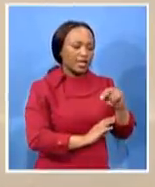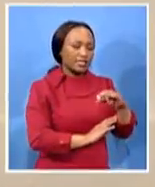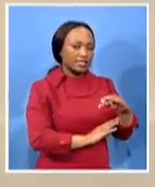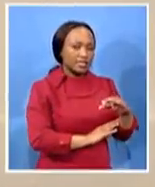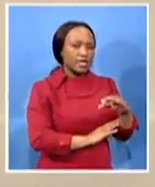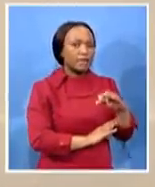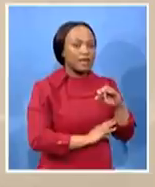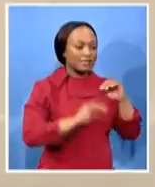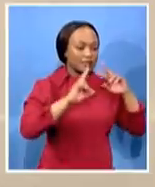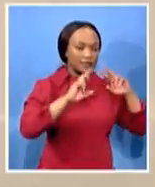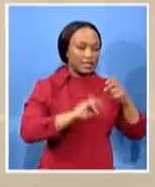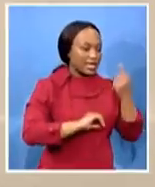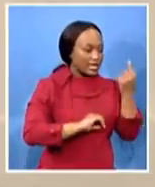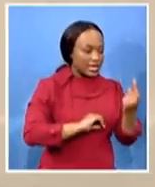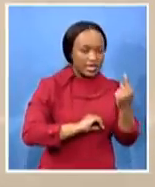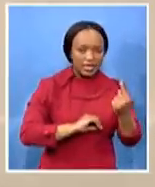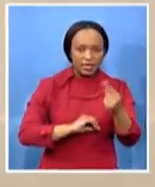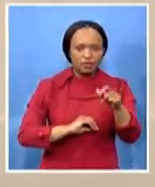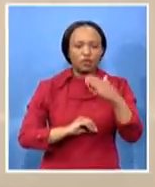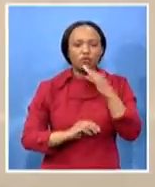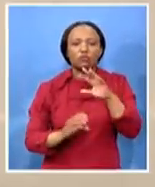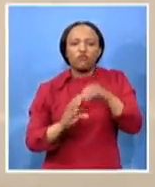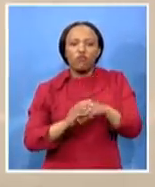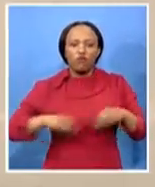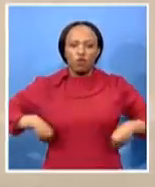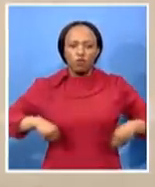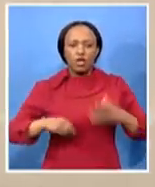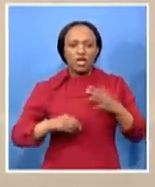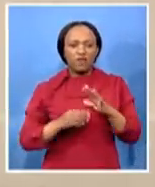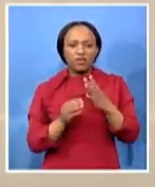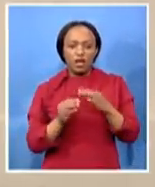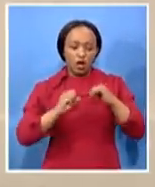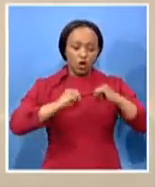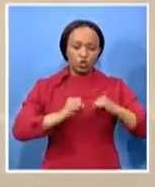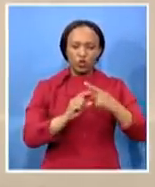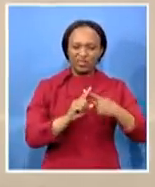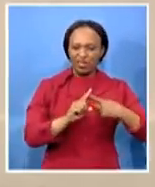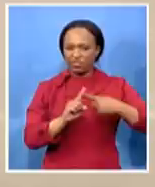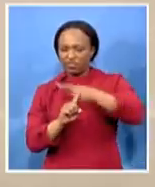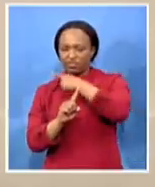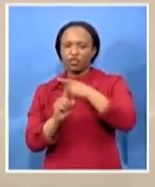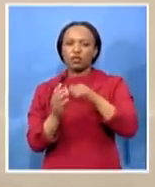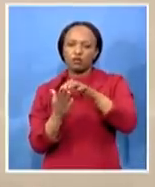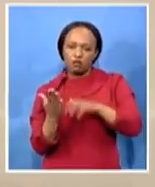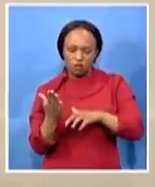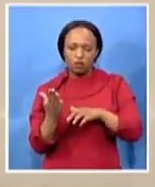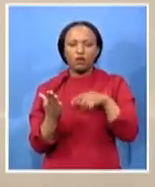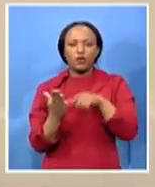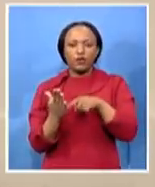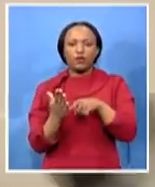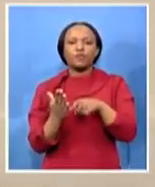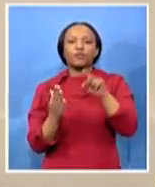that are transgressing this resolution that I'm talking about, we should be able then to say to them they must step